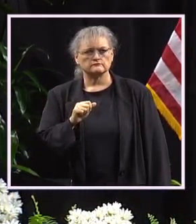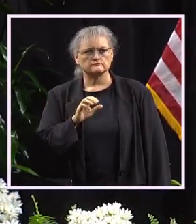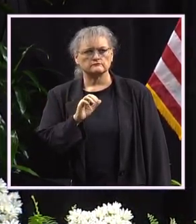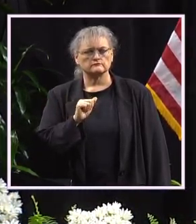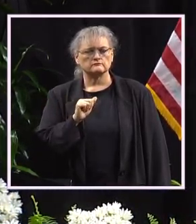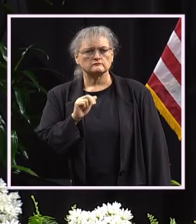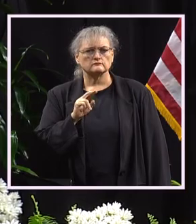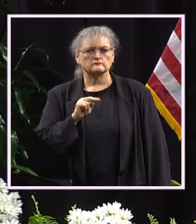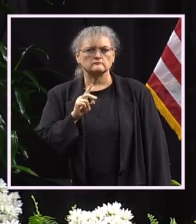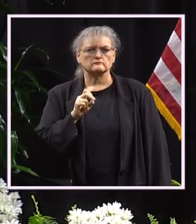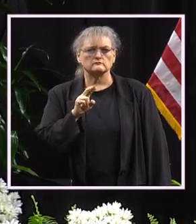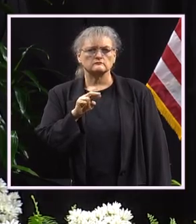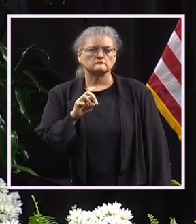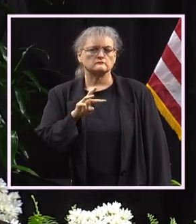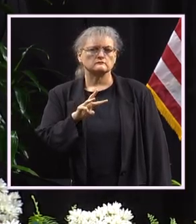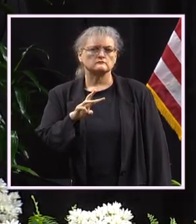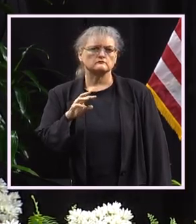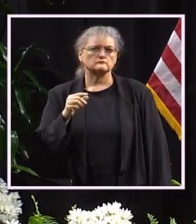Andrew James Gonzalez.